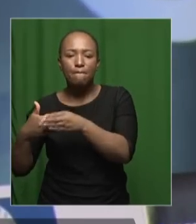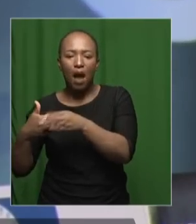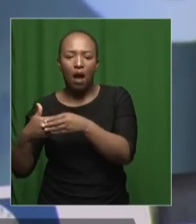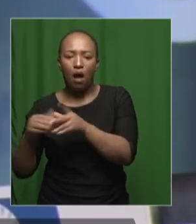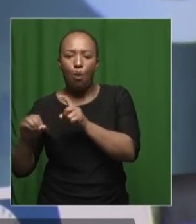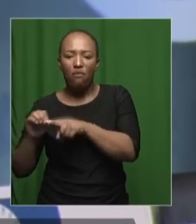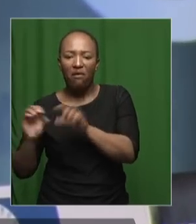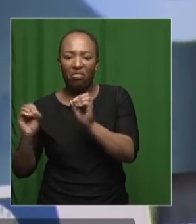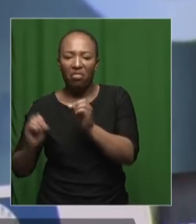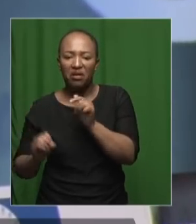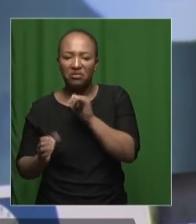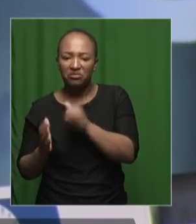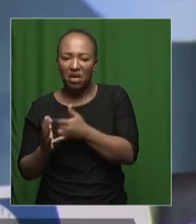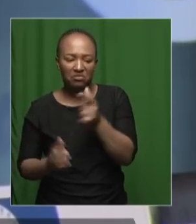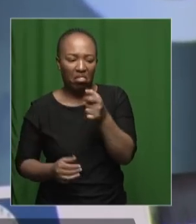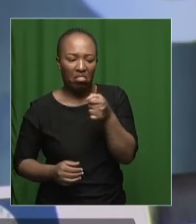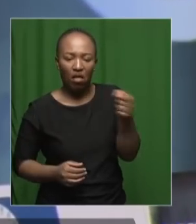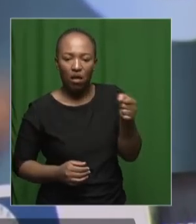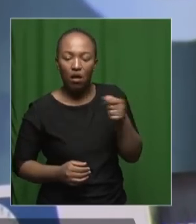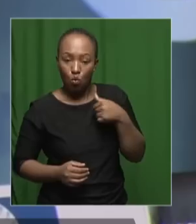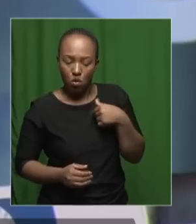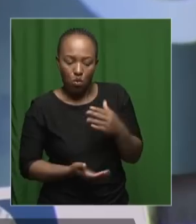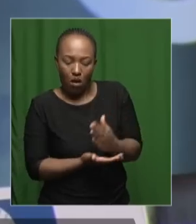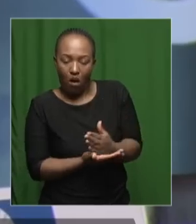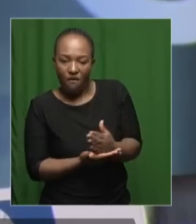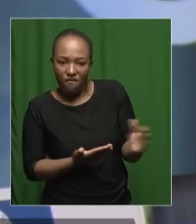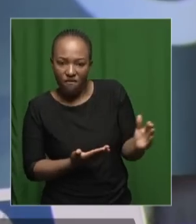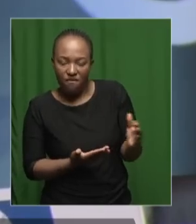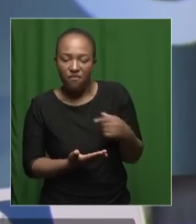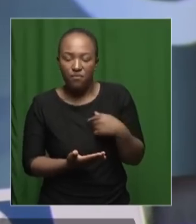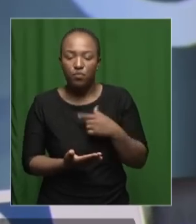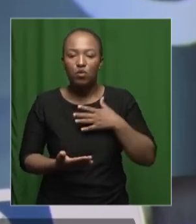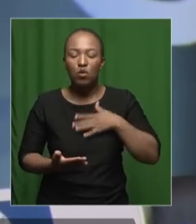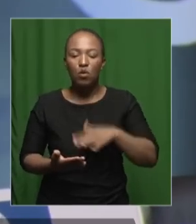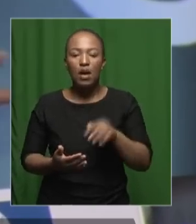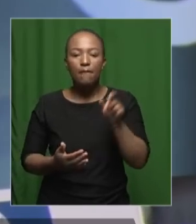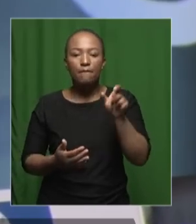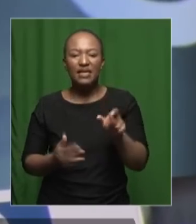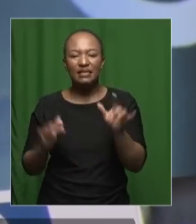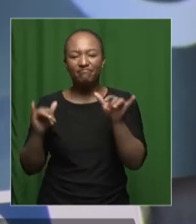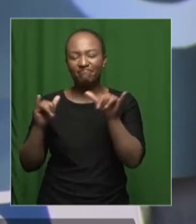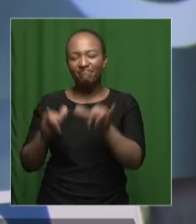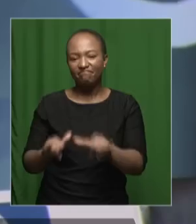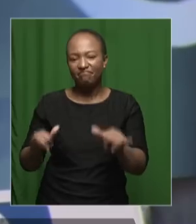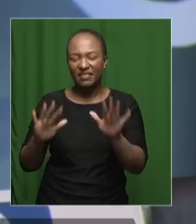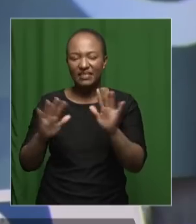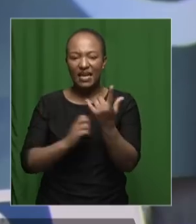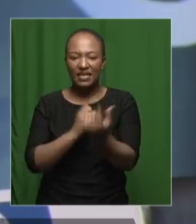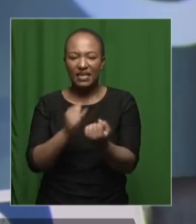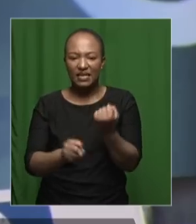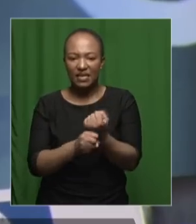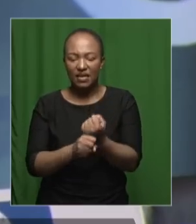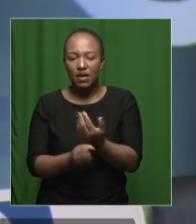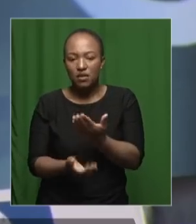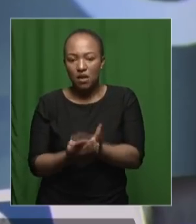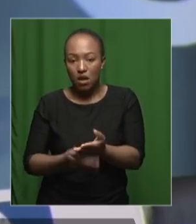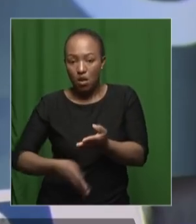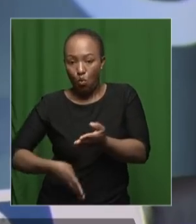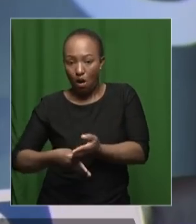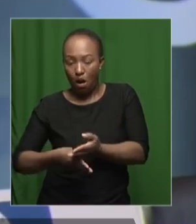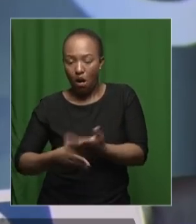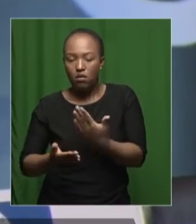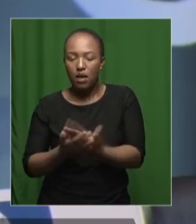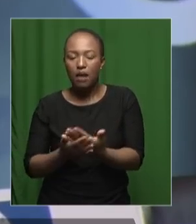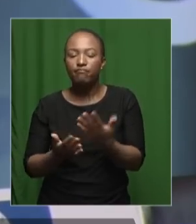can adjudicate these things as fast as possible so that you don't have a refugee waiting for 10 years in the country, able to work here, able to live, able to